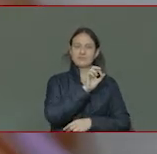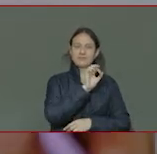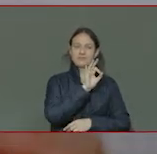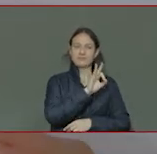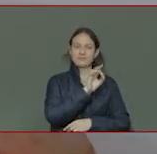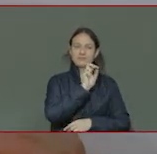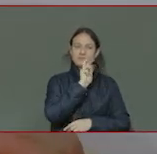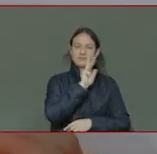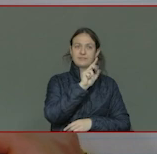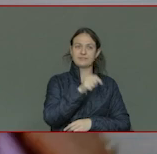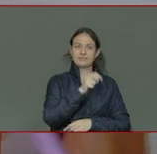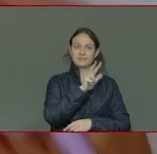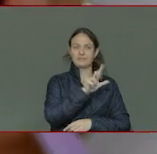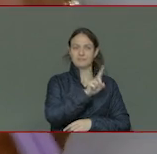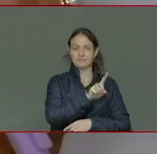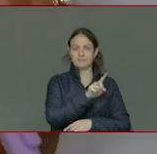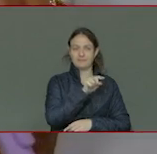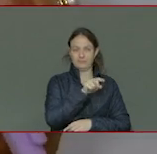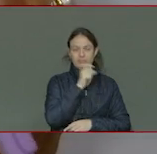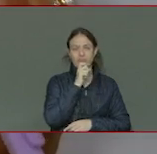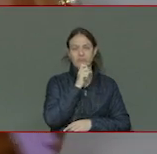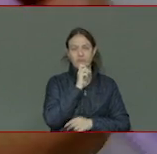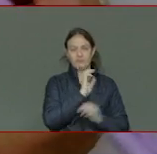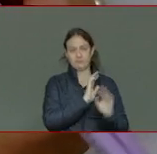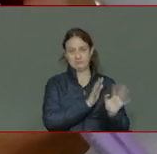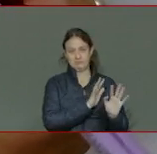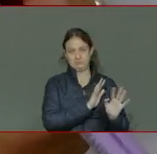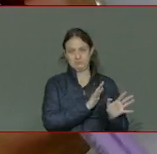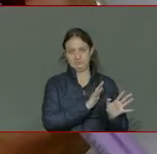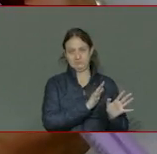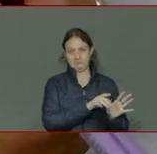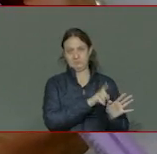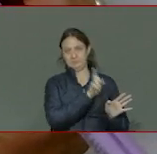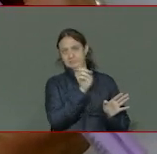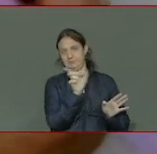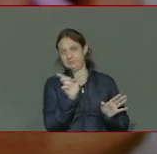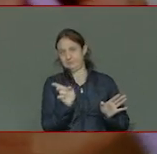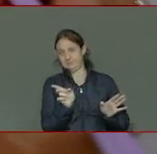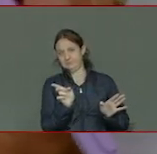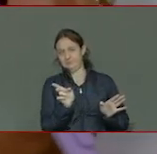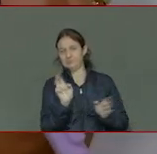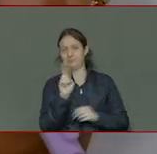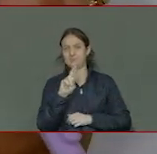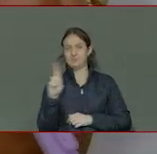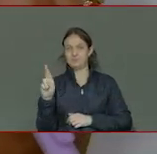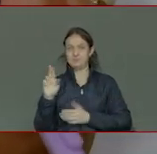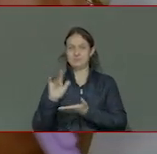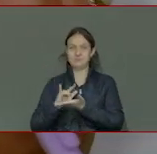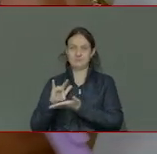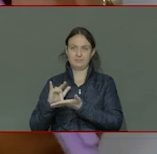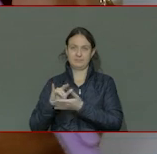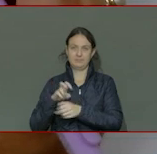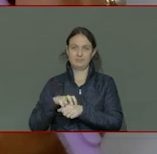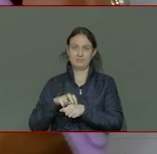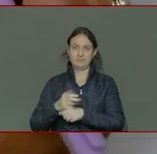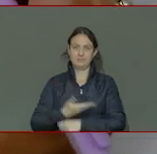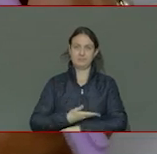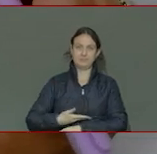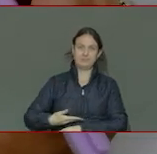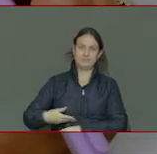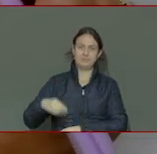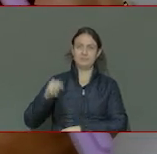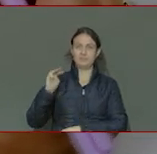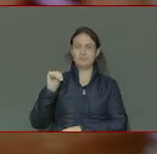139.81. I'm not going to expand it. But now I'm going to expand the right-hand side, half